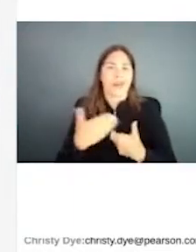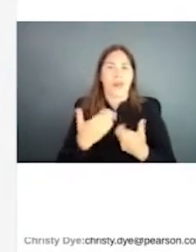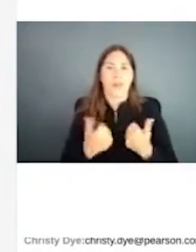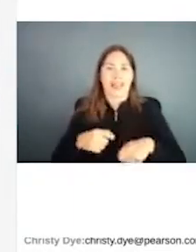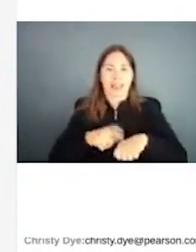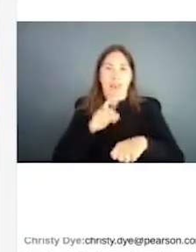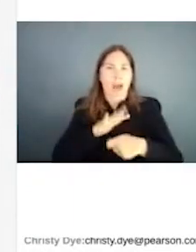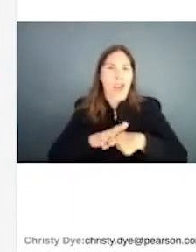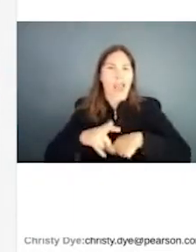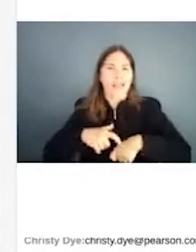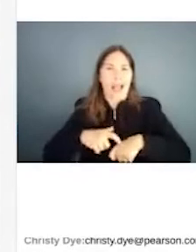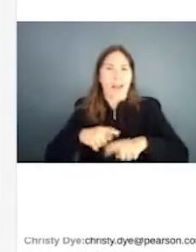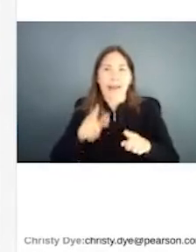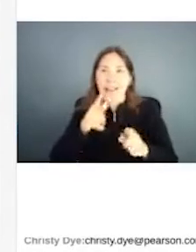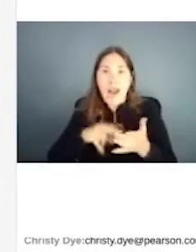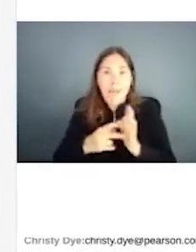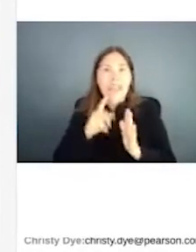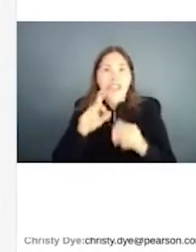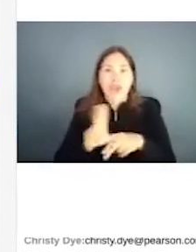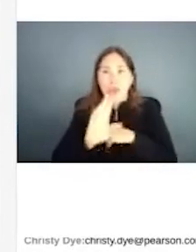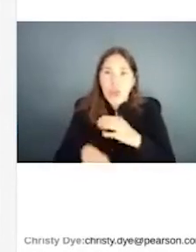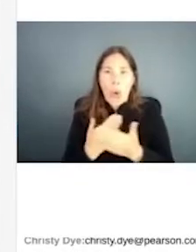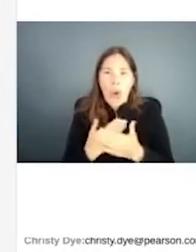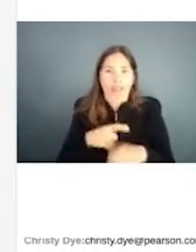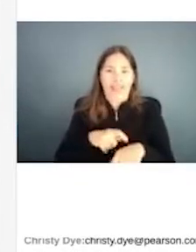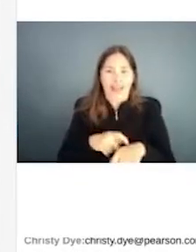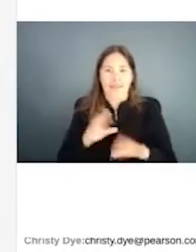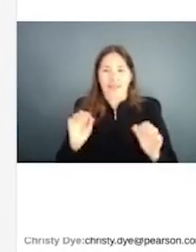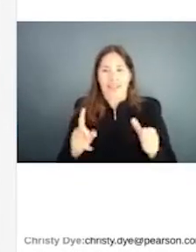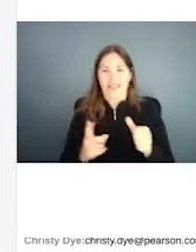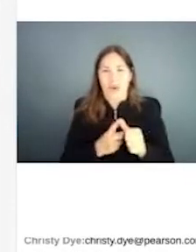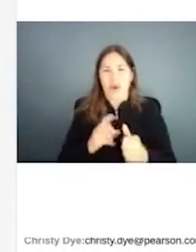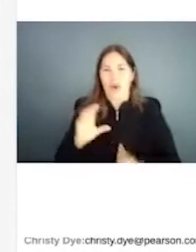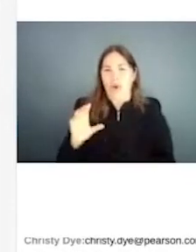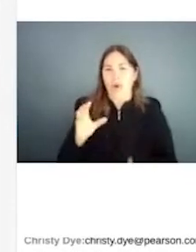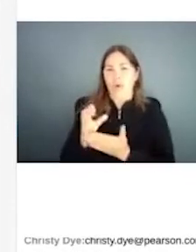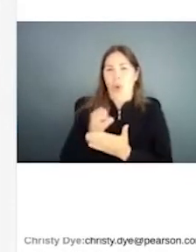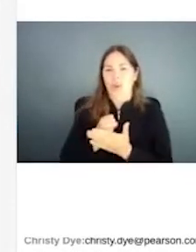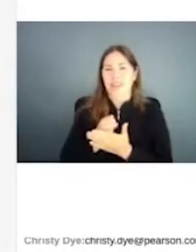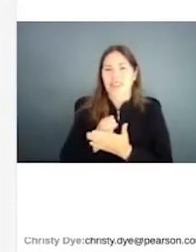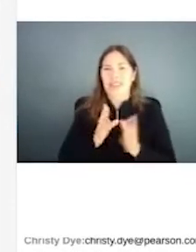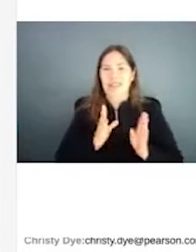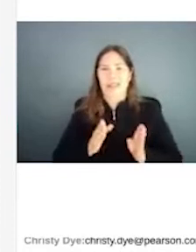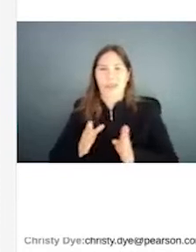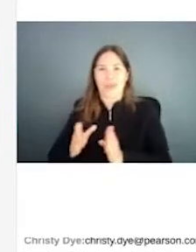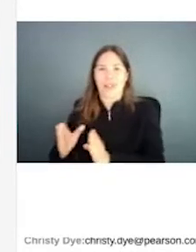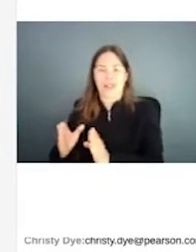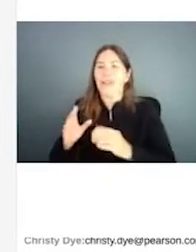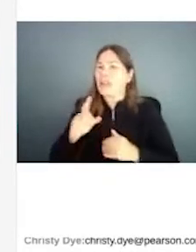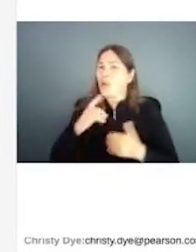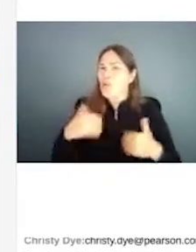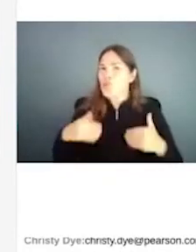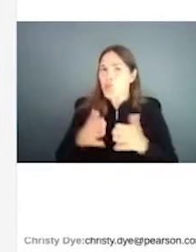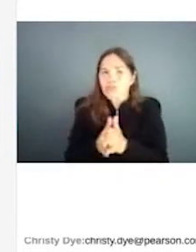not need to use it all. All right. So first things first. Course sequencing. And this is always a very